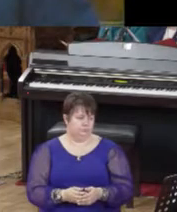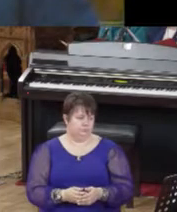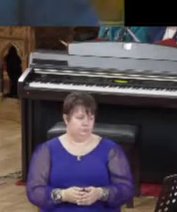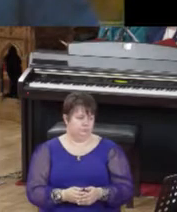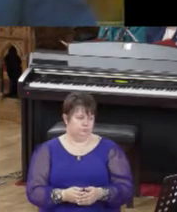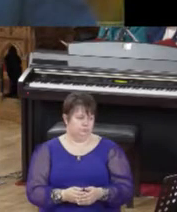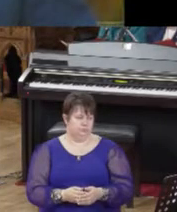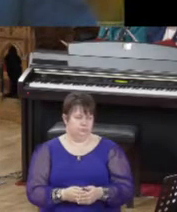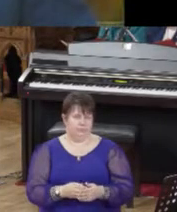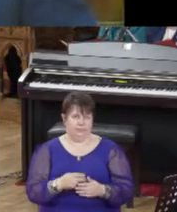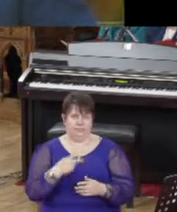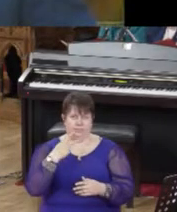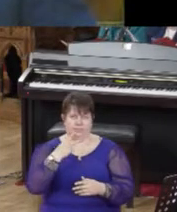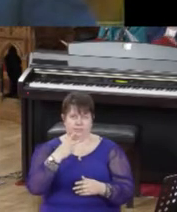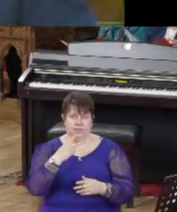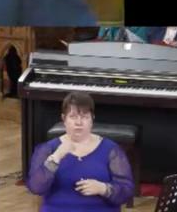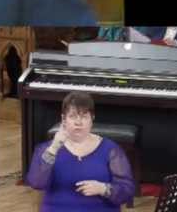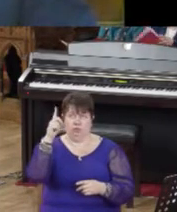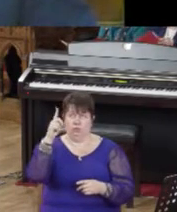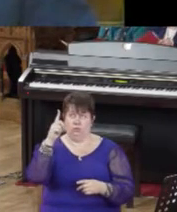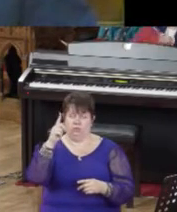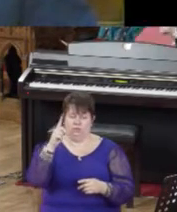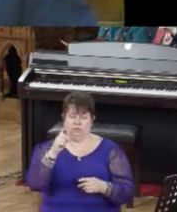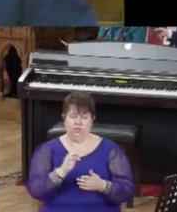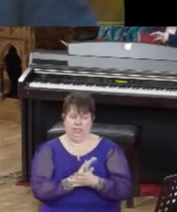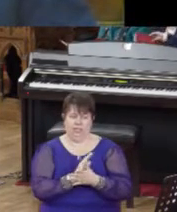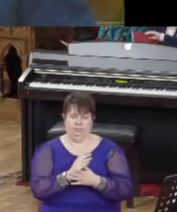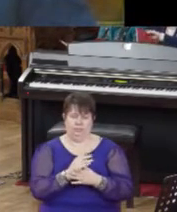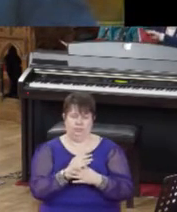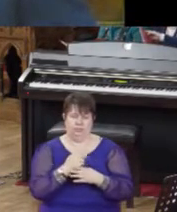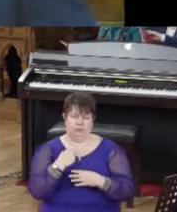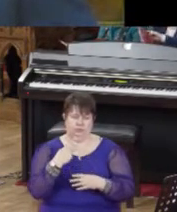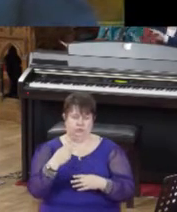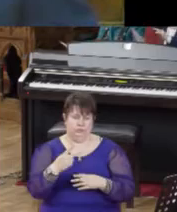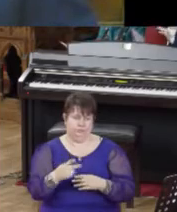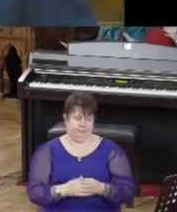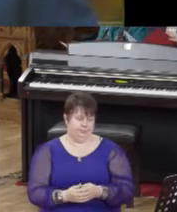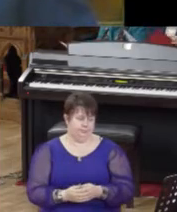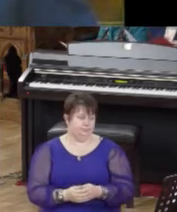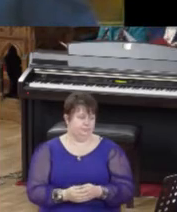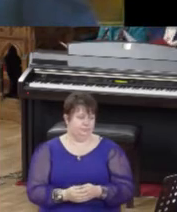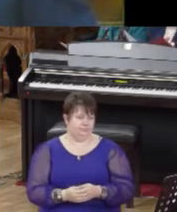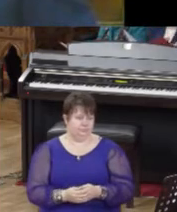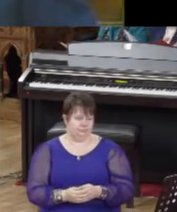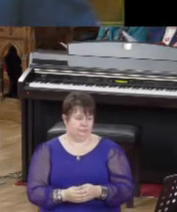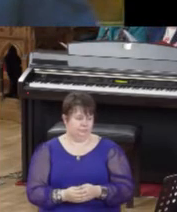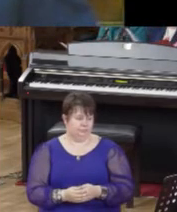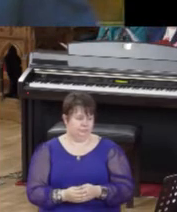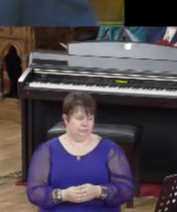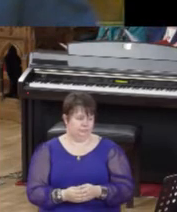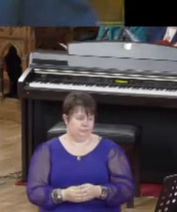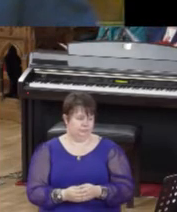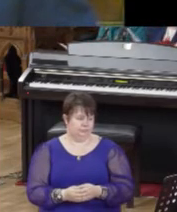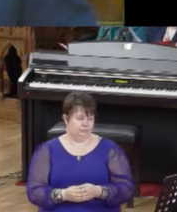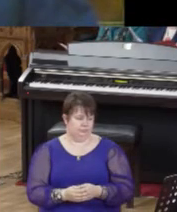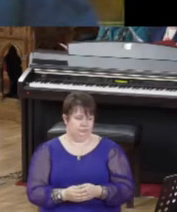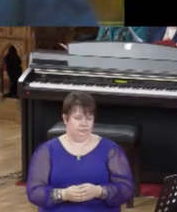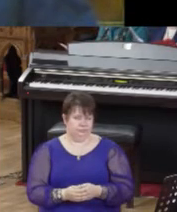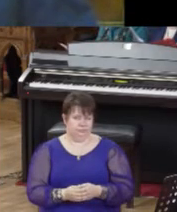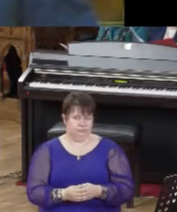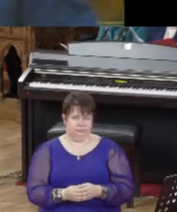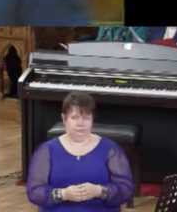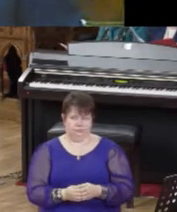Sing to the Lord a joyful song. Lift up your hearts, your voices raise.